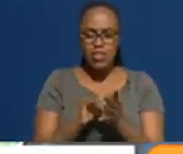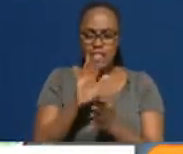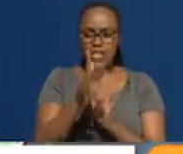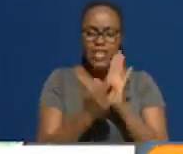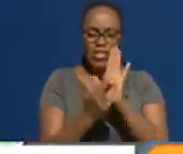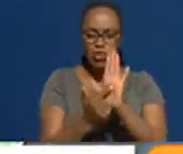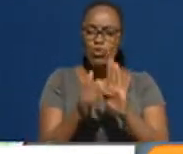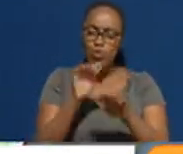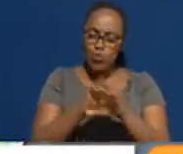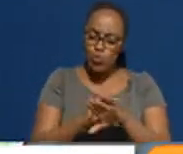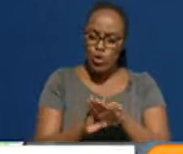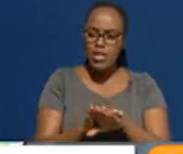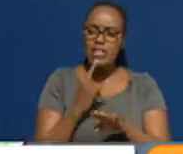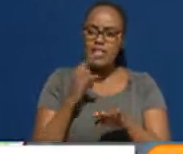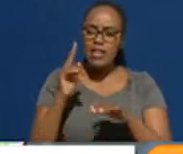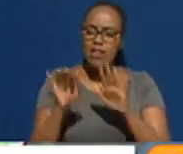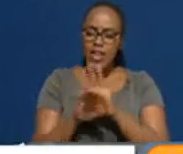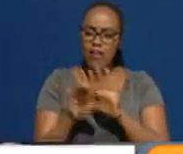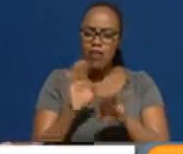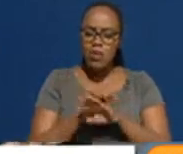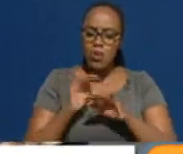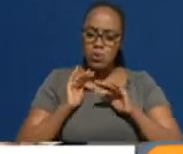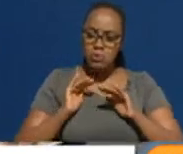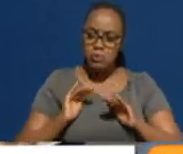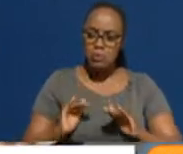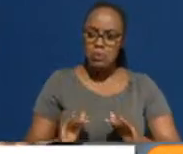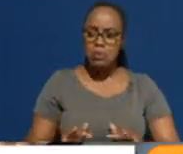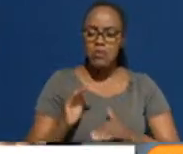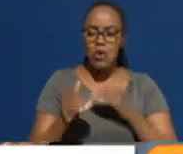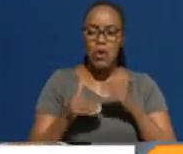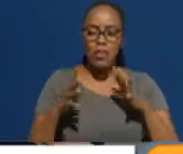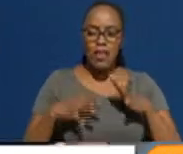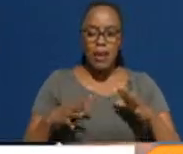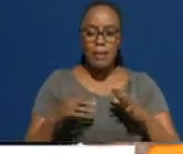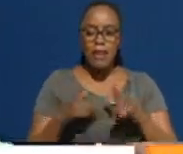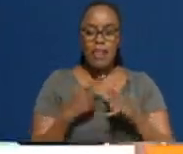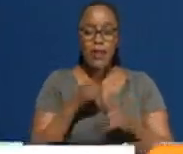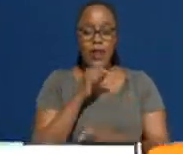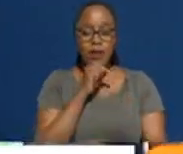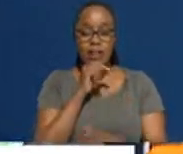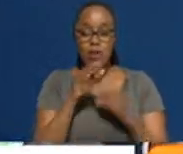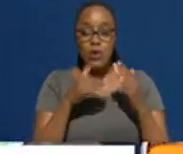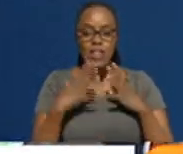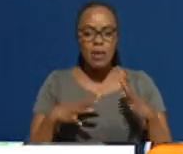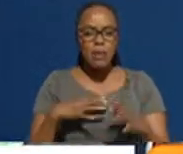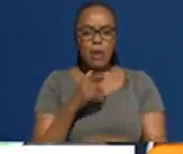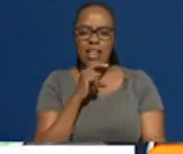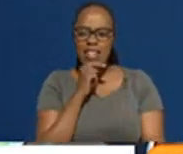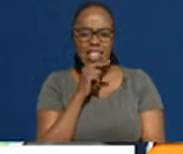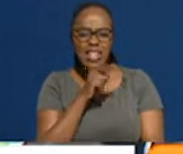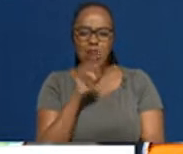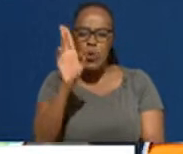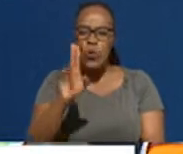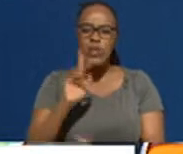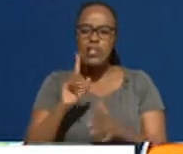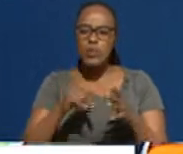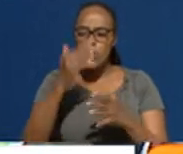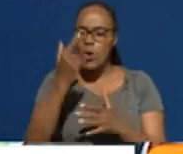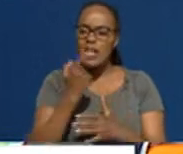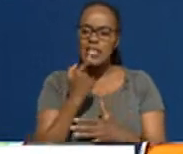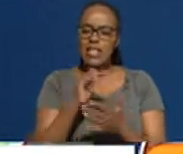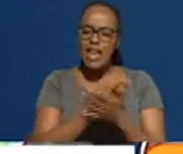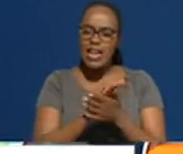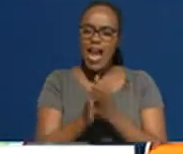signal. All is well. It will calm down everybody. Mm. And then we'll not wonder, everybody's asking, and what is Uhuru saying? Because he hasn't said